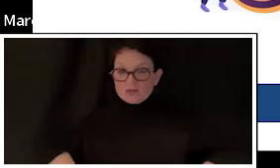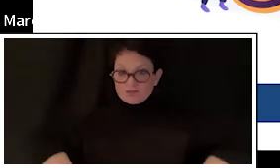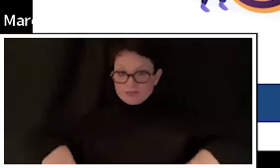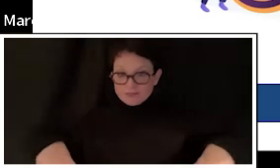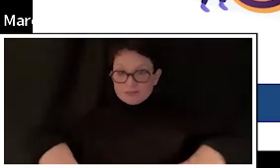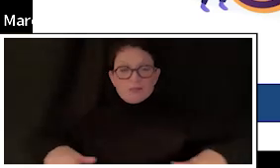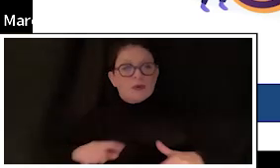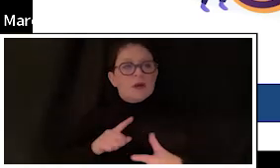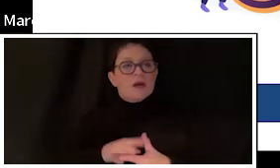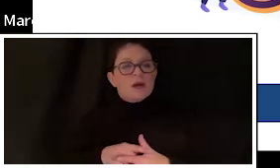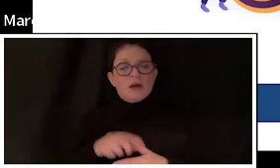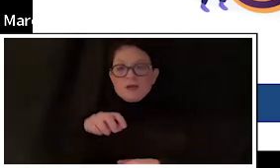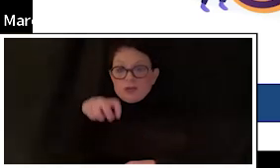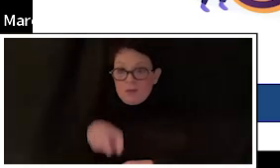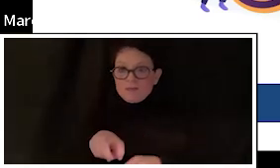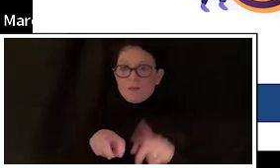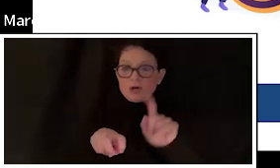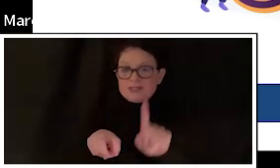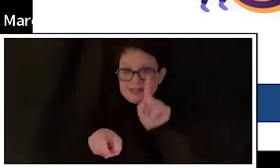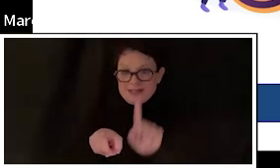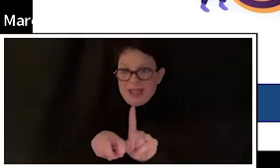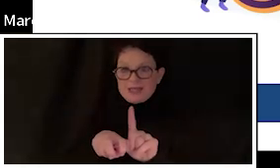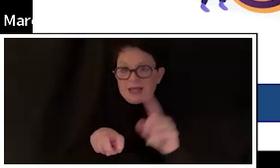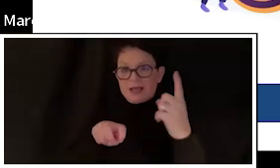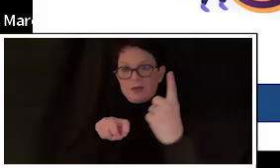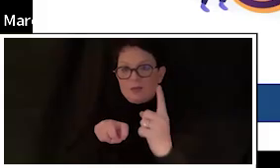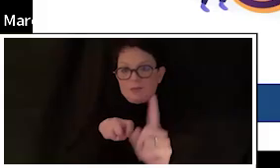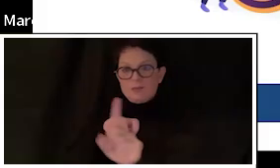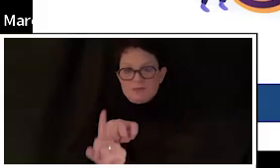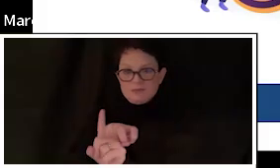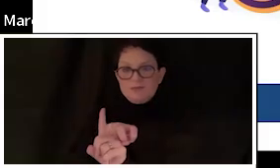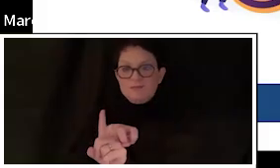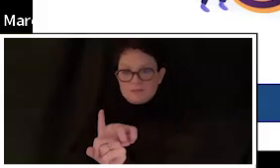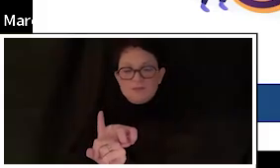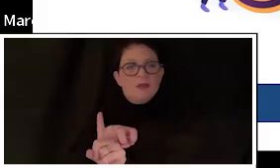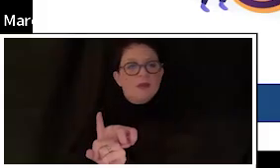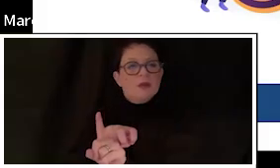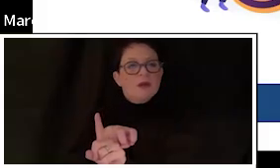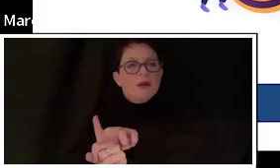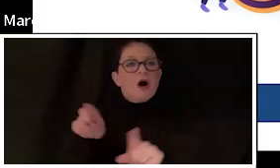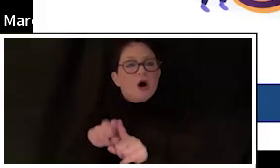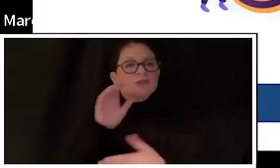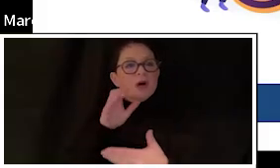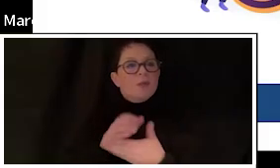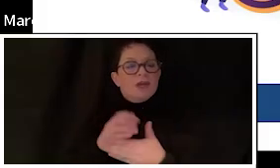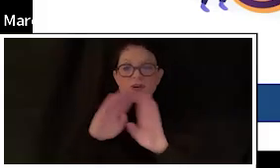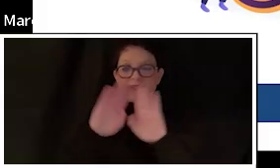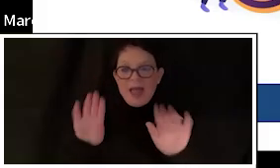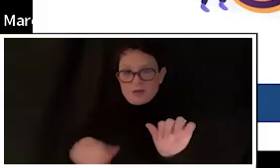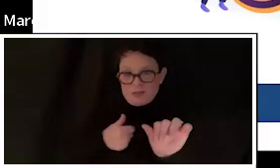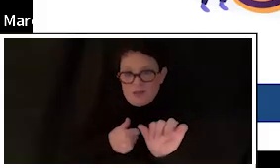is someone standing in front of them and someone standing behind them. And there also is a picture of a